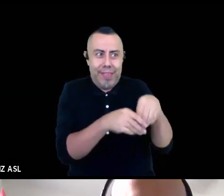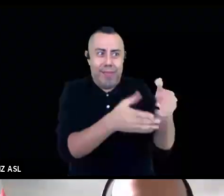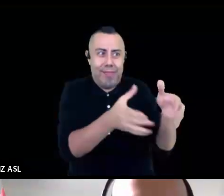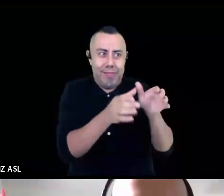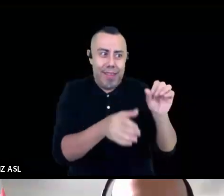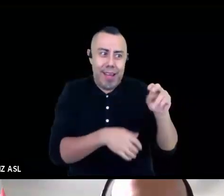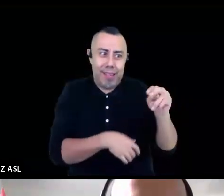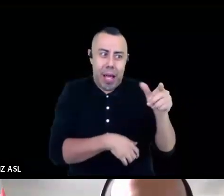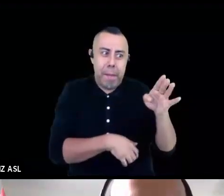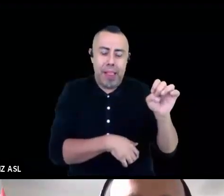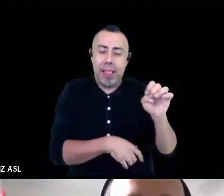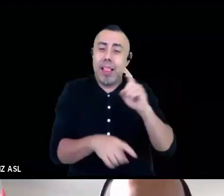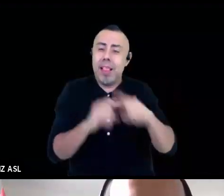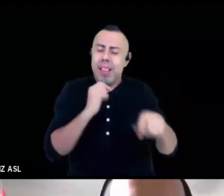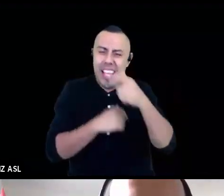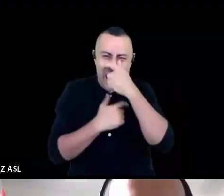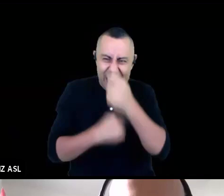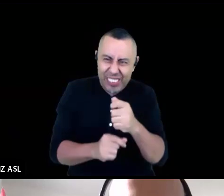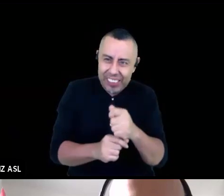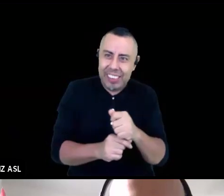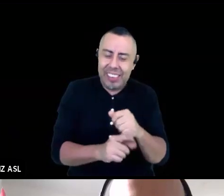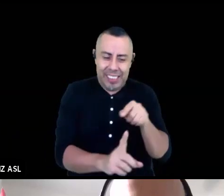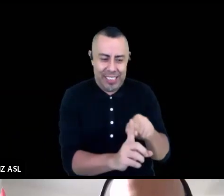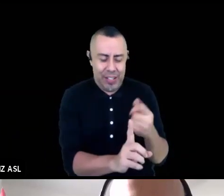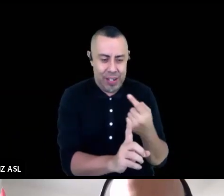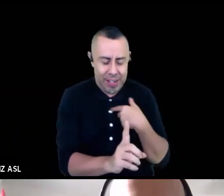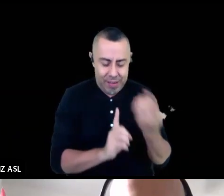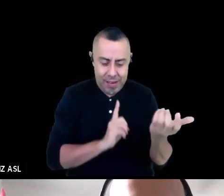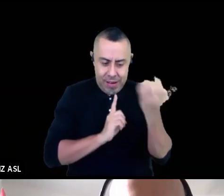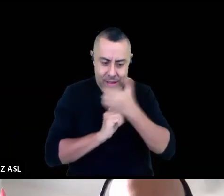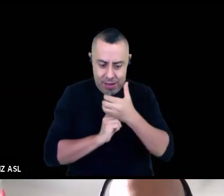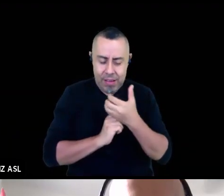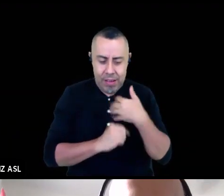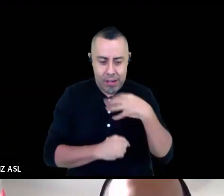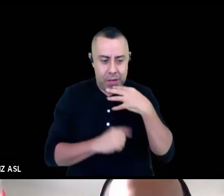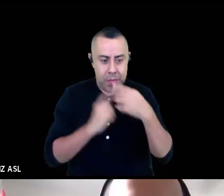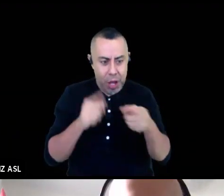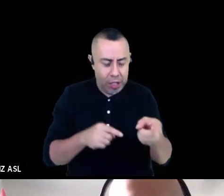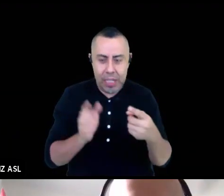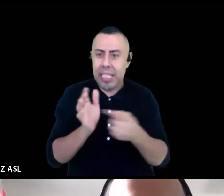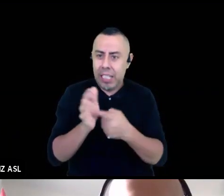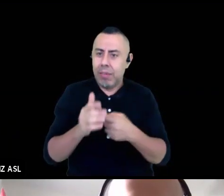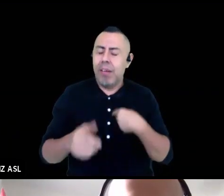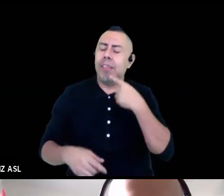one for so long, not to, I identify Niall. Sometimes when I talk about him, I talk about it in the I form.